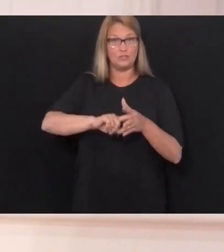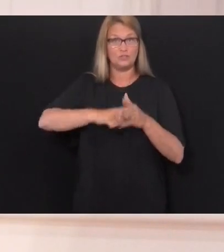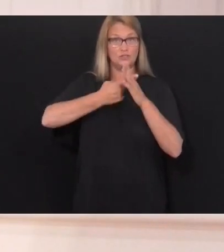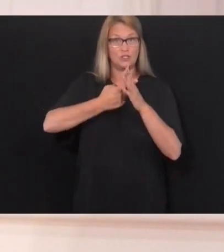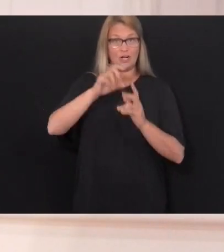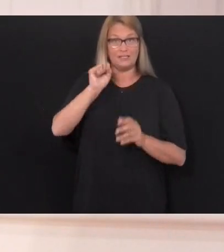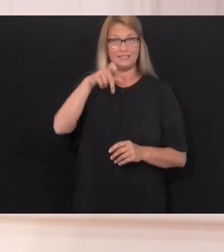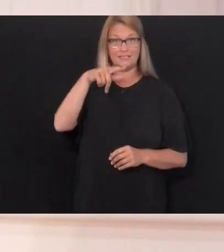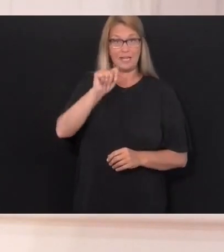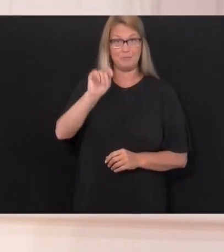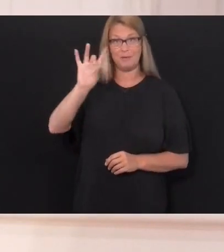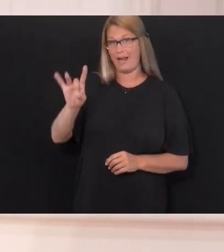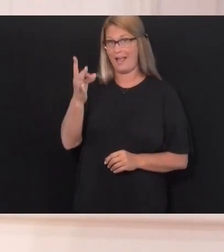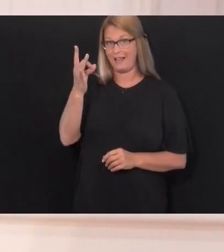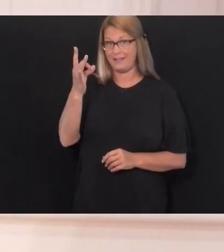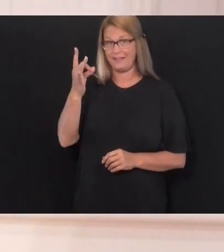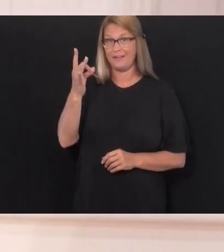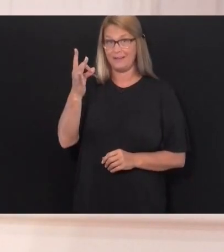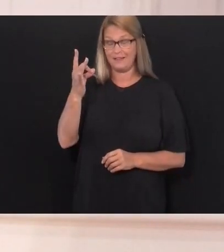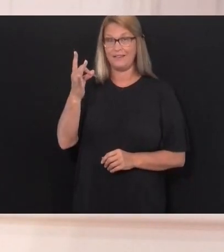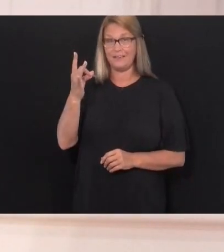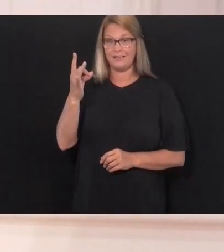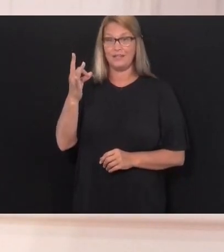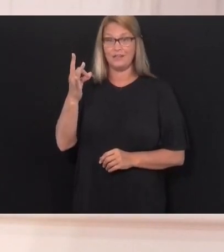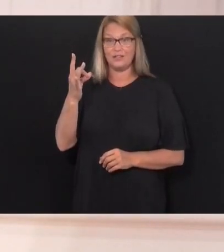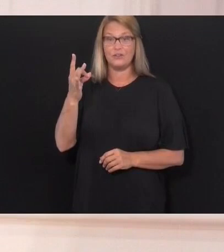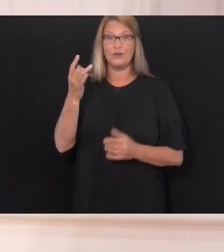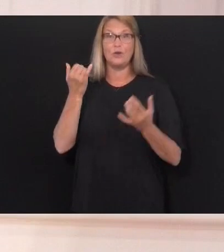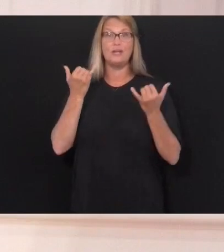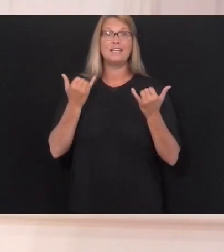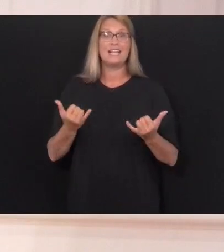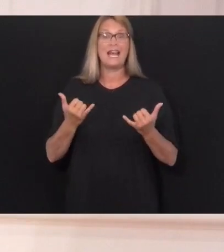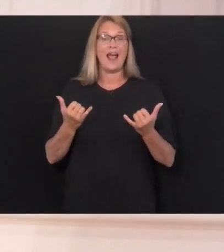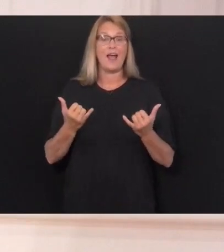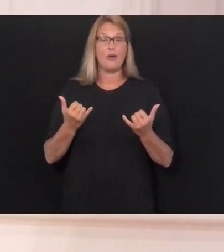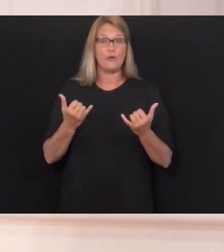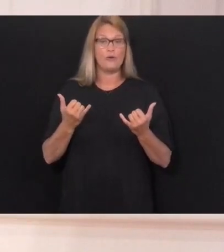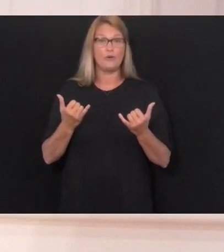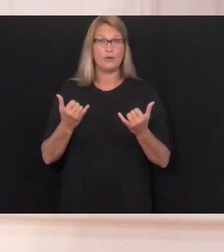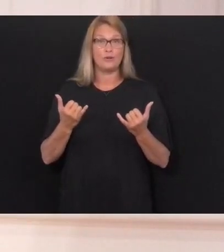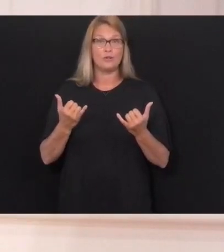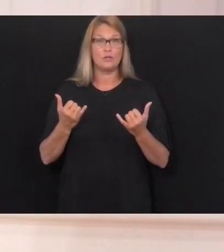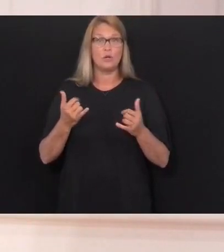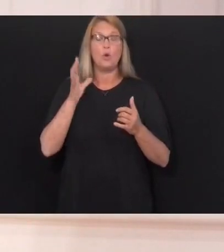have, the better off we'll be. We have now tested in West Virginia